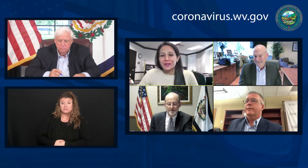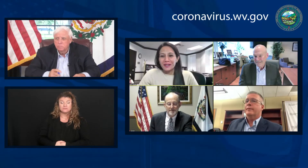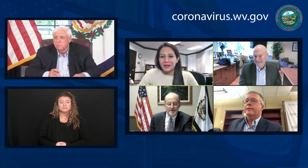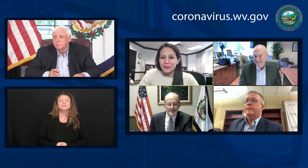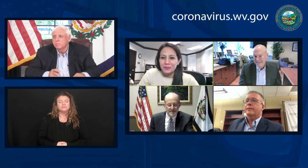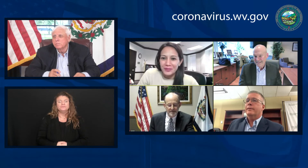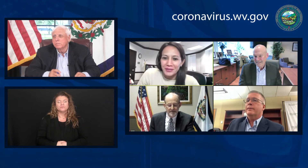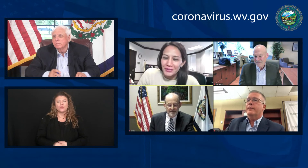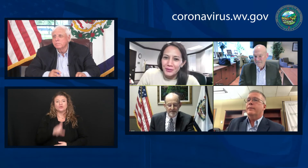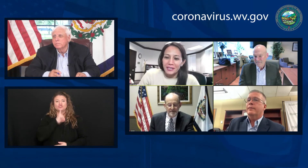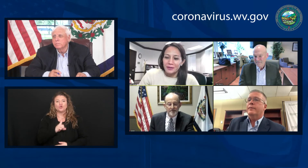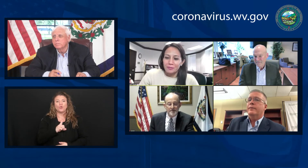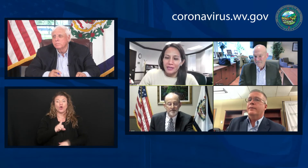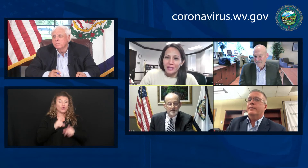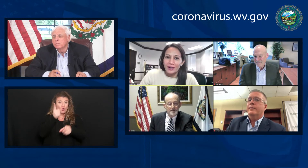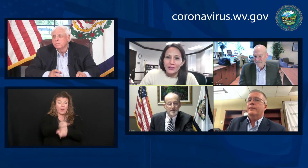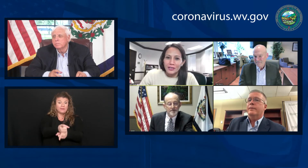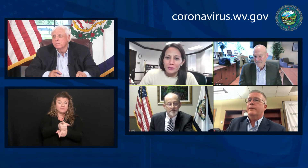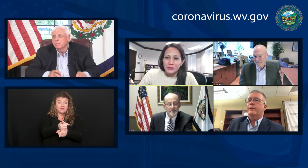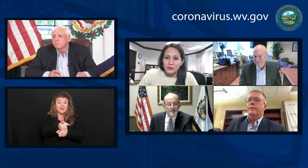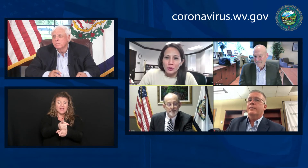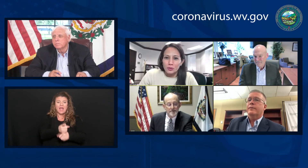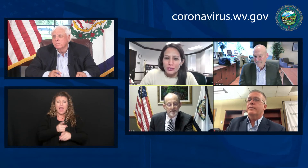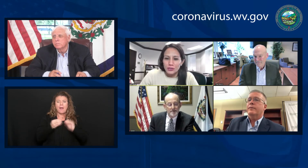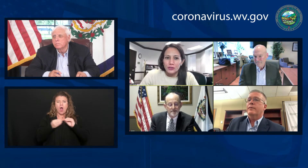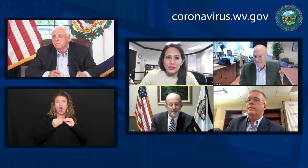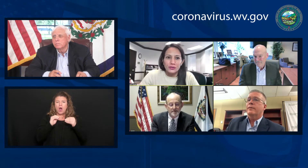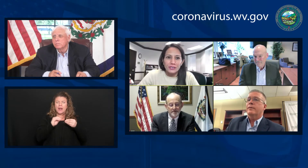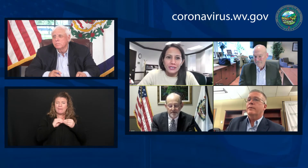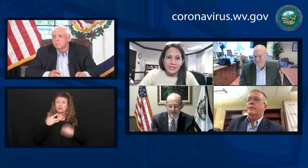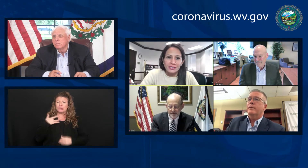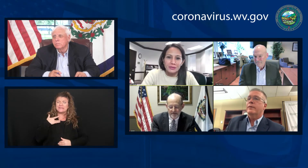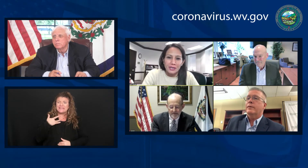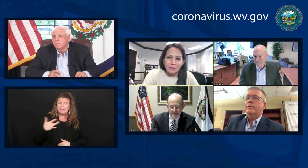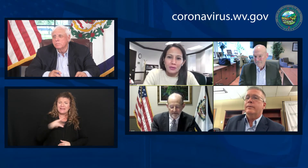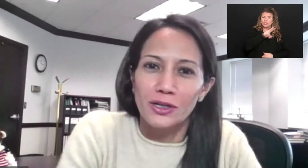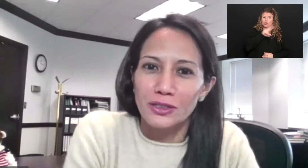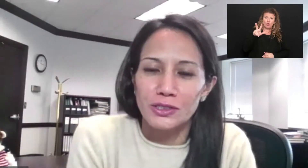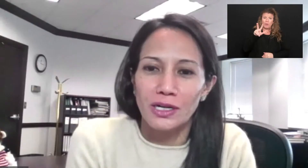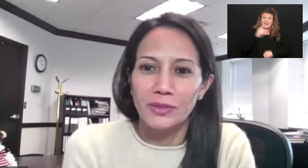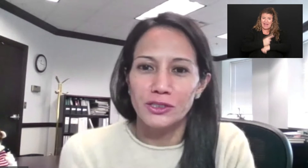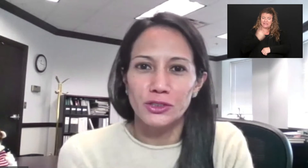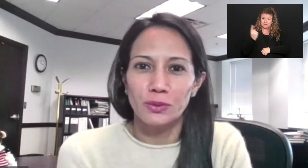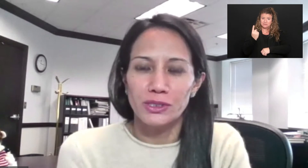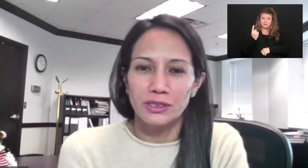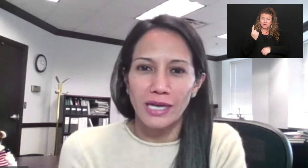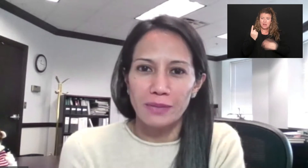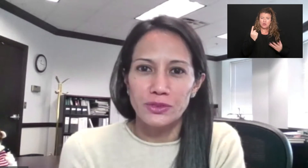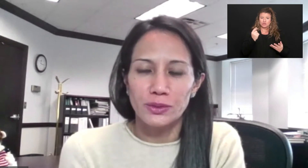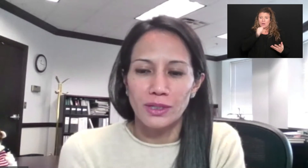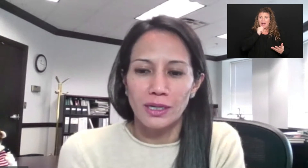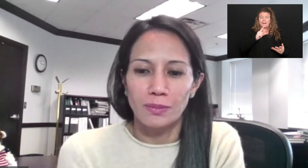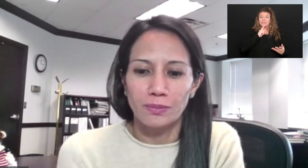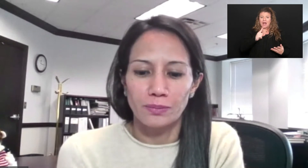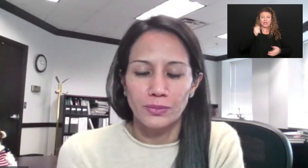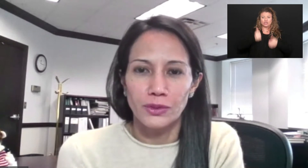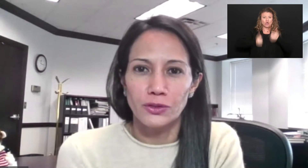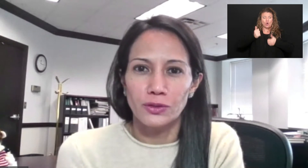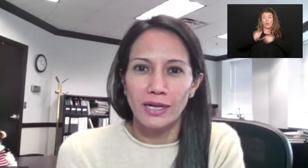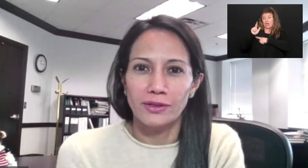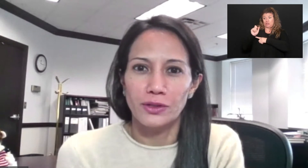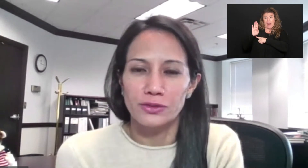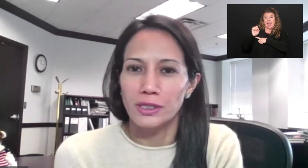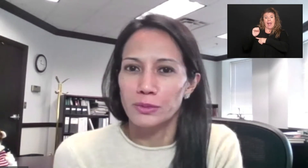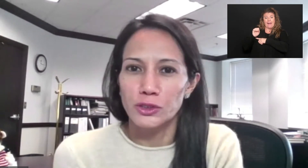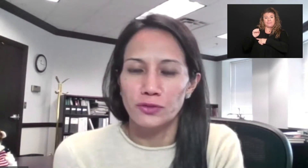Sure, Jim. No, you're right, but our numbers are normally 2 to 3 days, Mark. So I'm not sure which labs